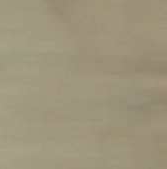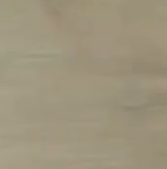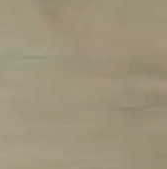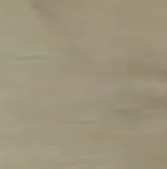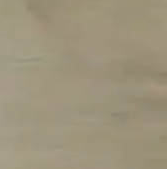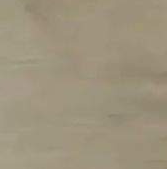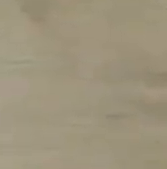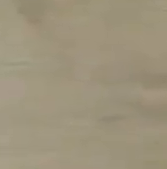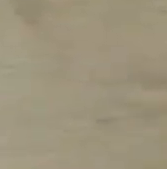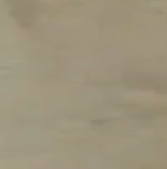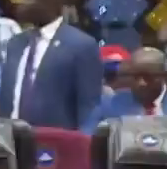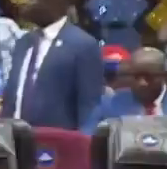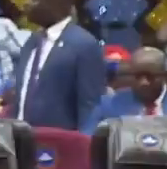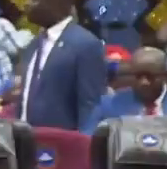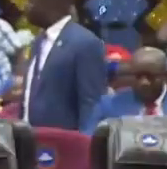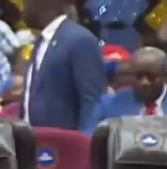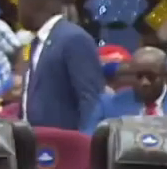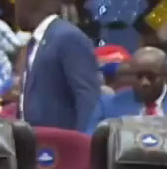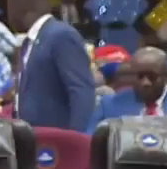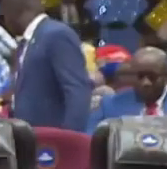before we begin to go.